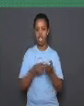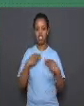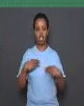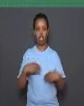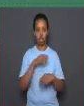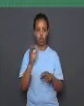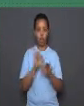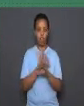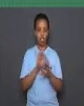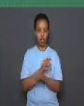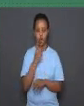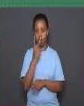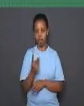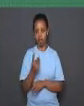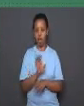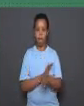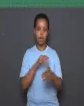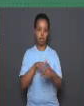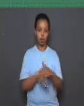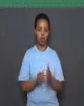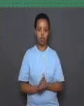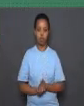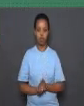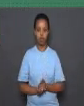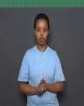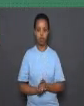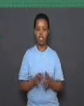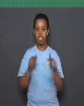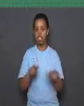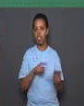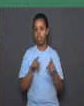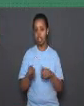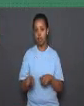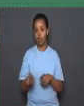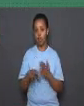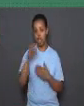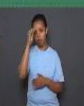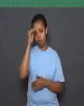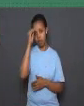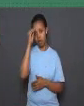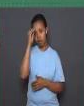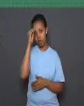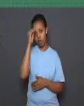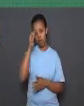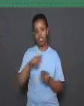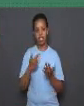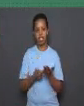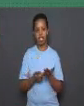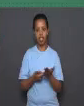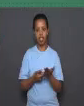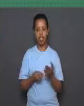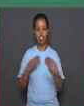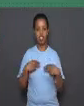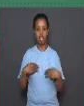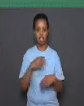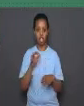their function within the cell. Today, we are going to learn about the